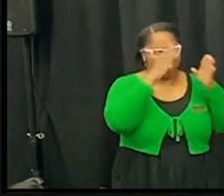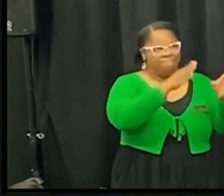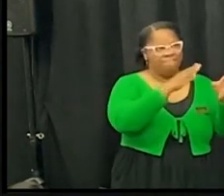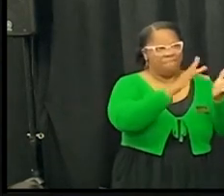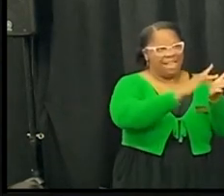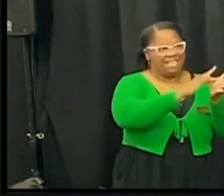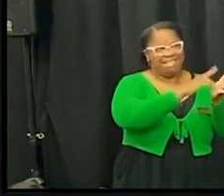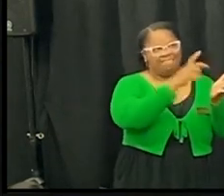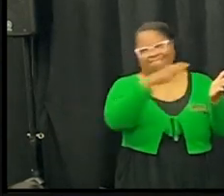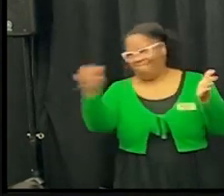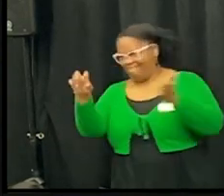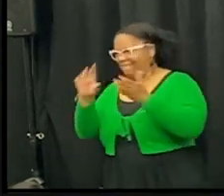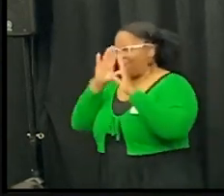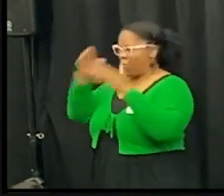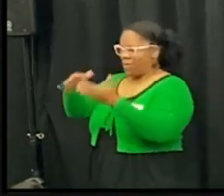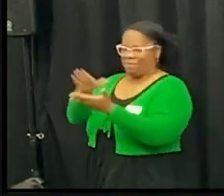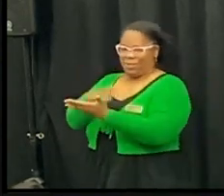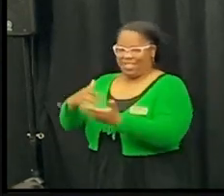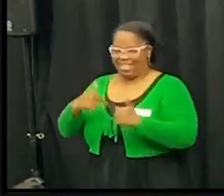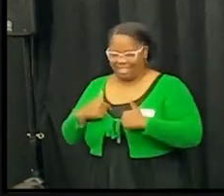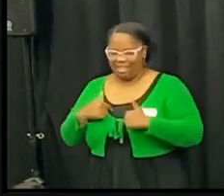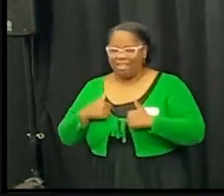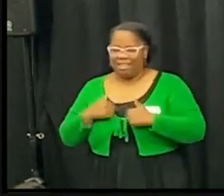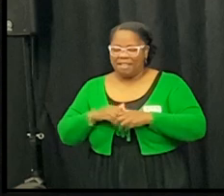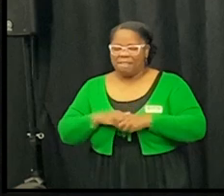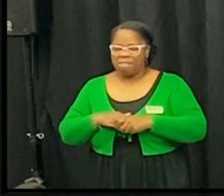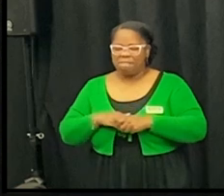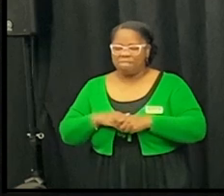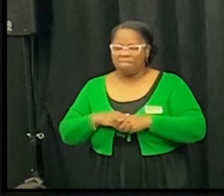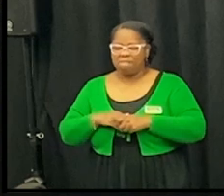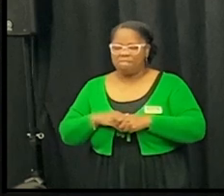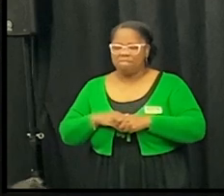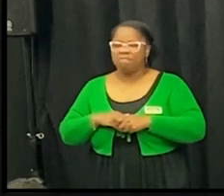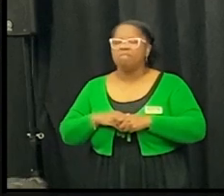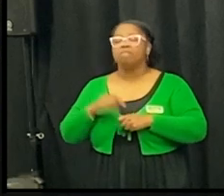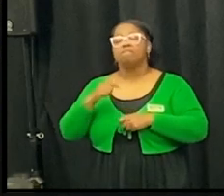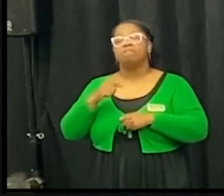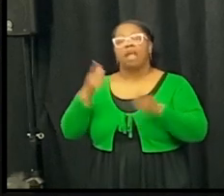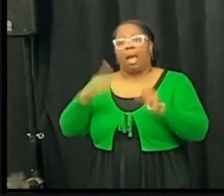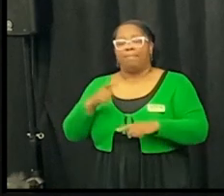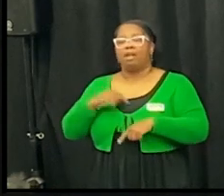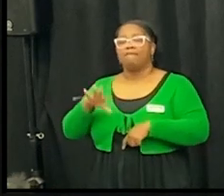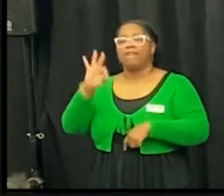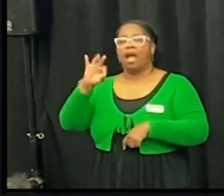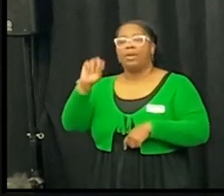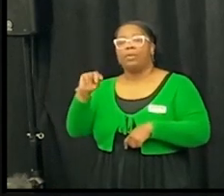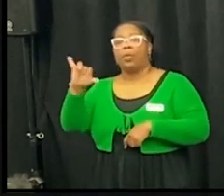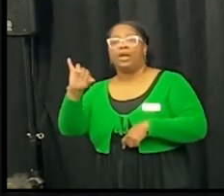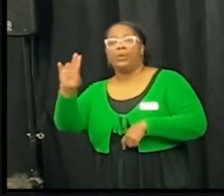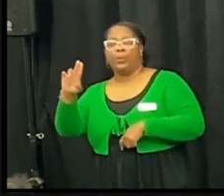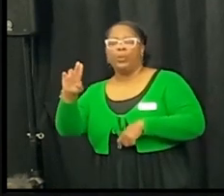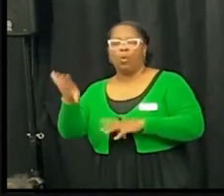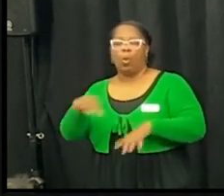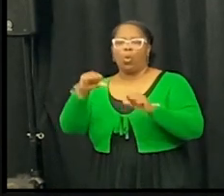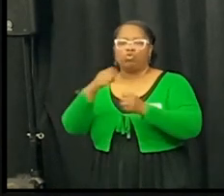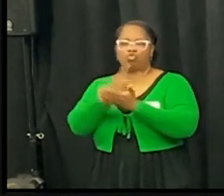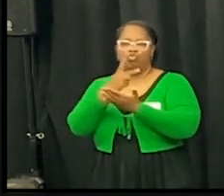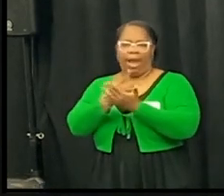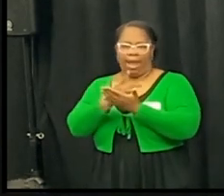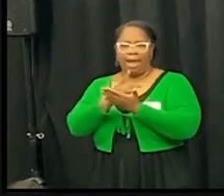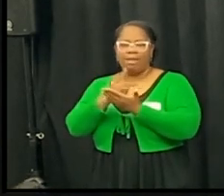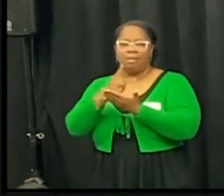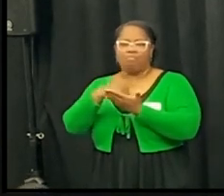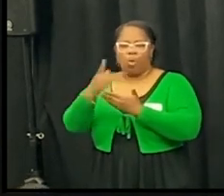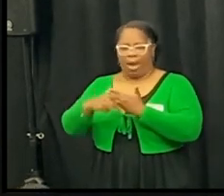music, and then I found this grad program at NYU called the Graduate Musical Theater Writing